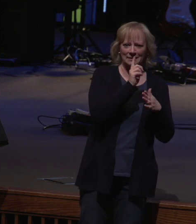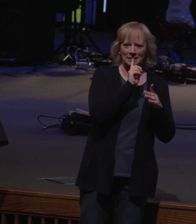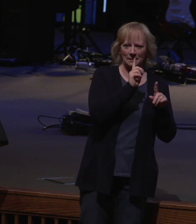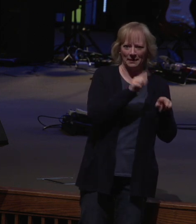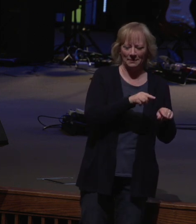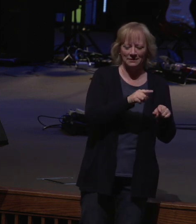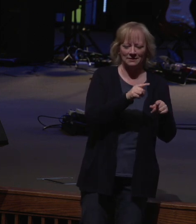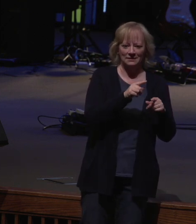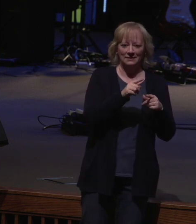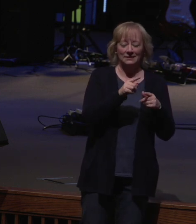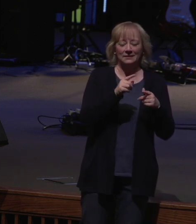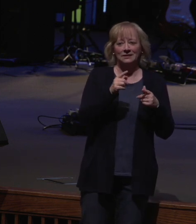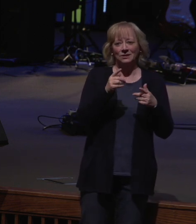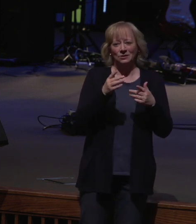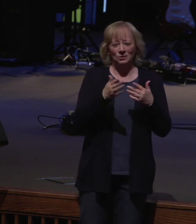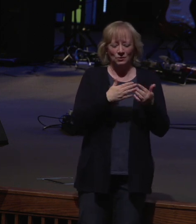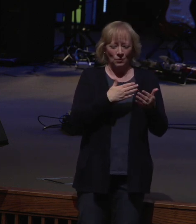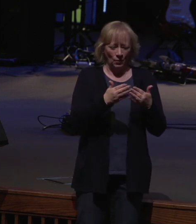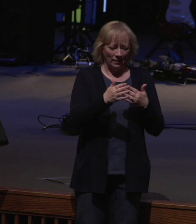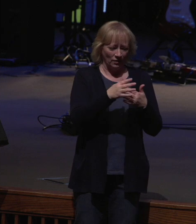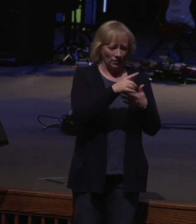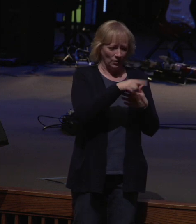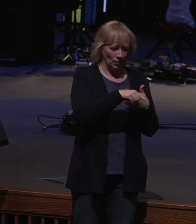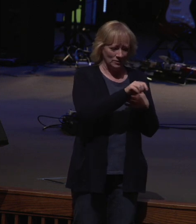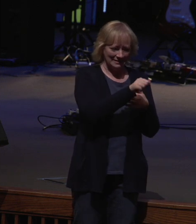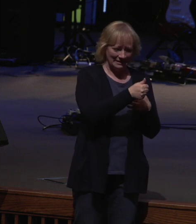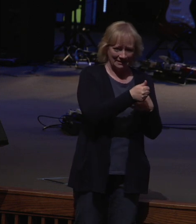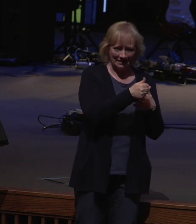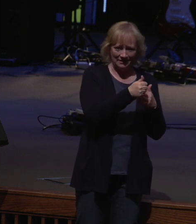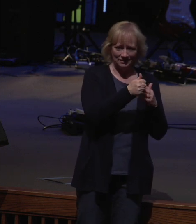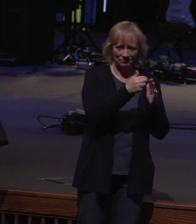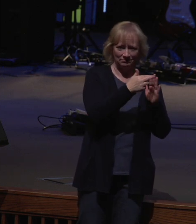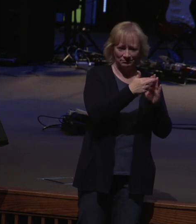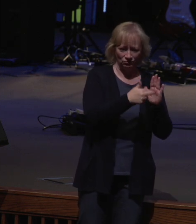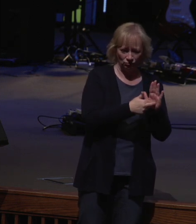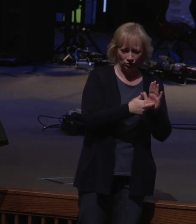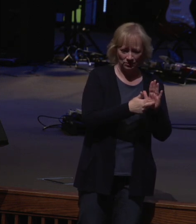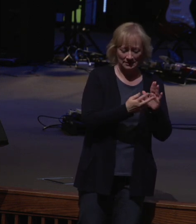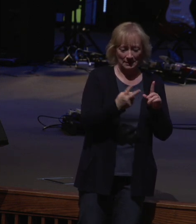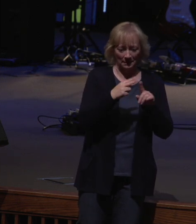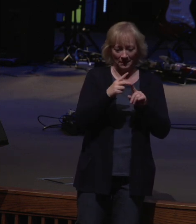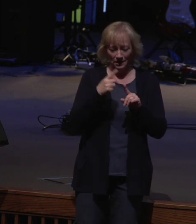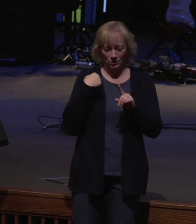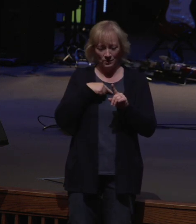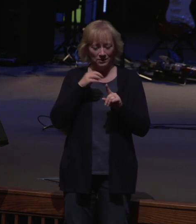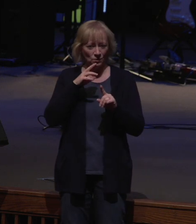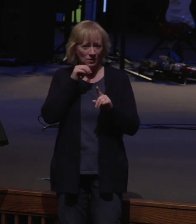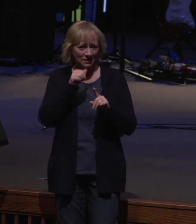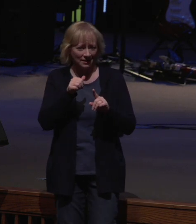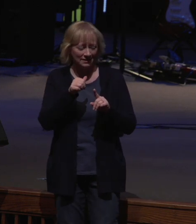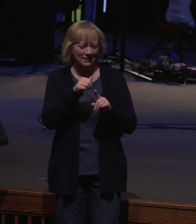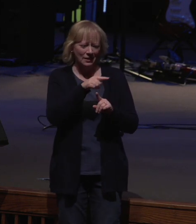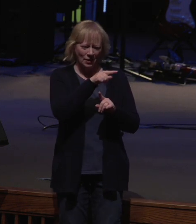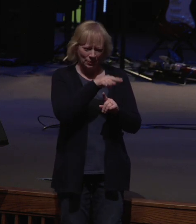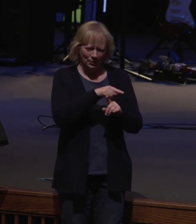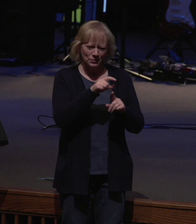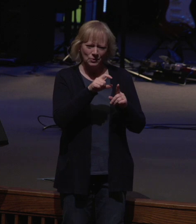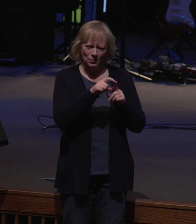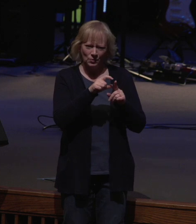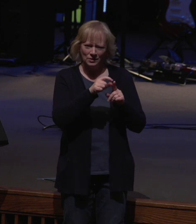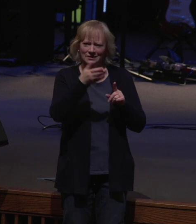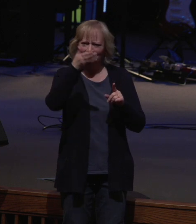binding or not, these are still words that God, our Heavenly Father,